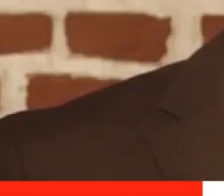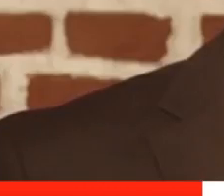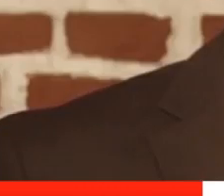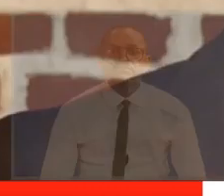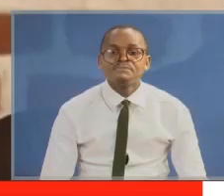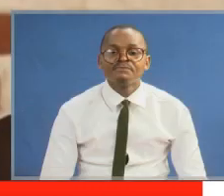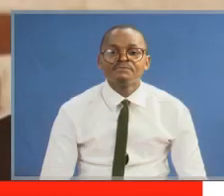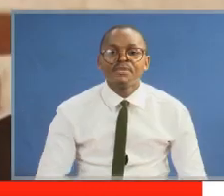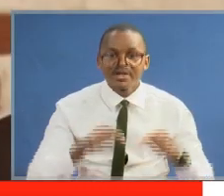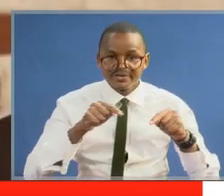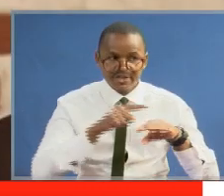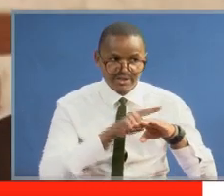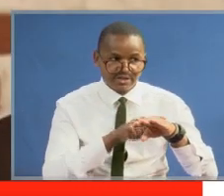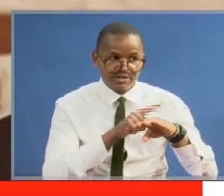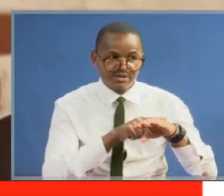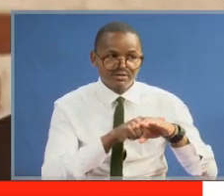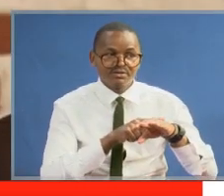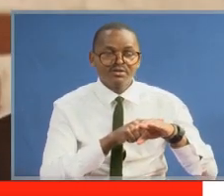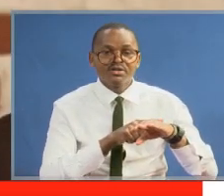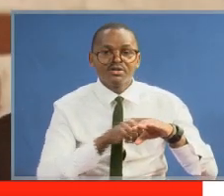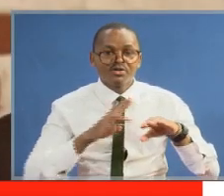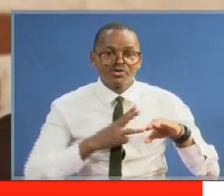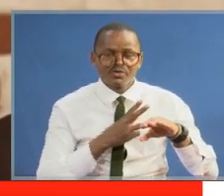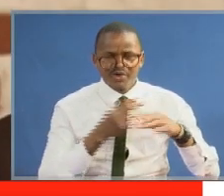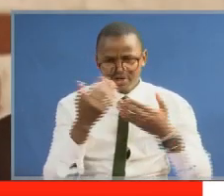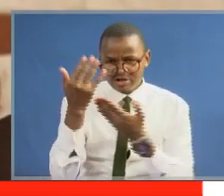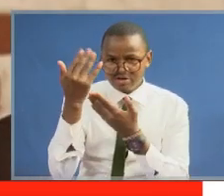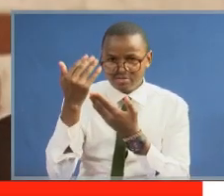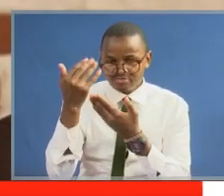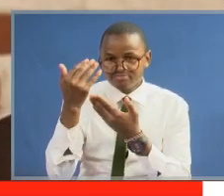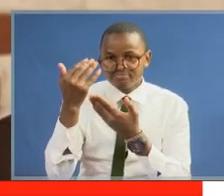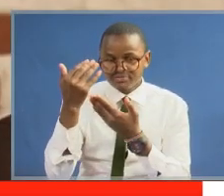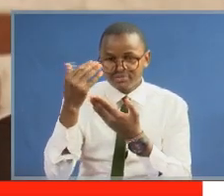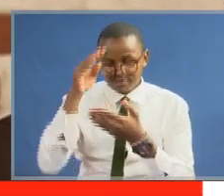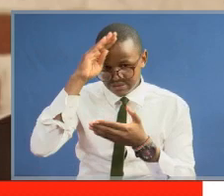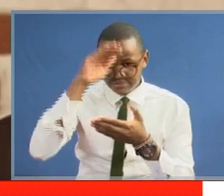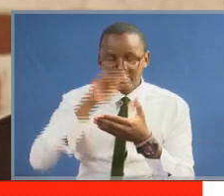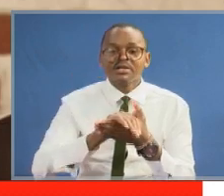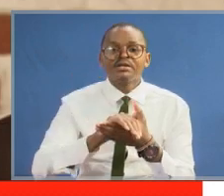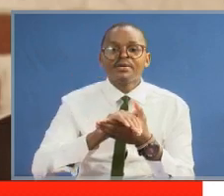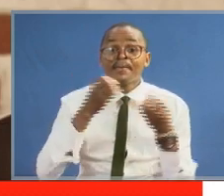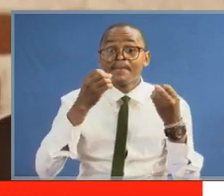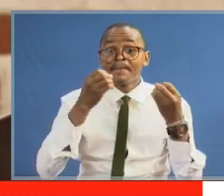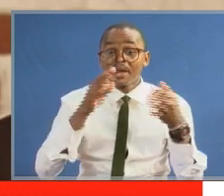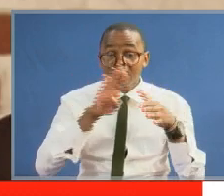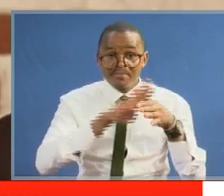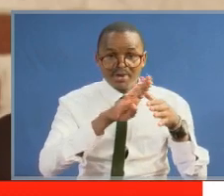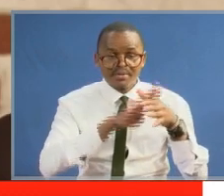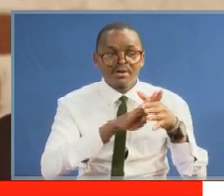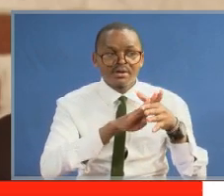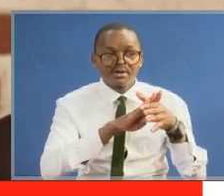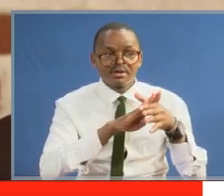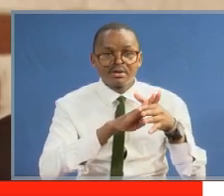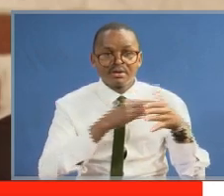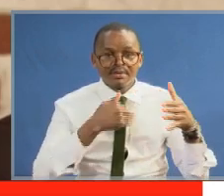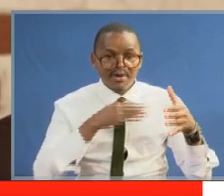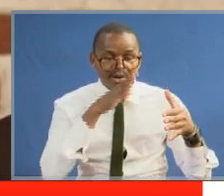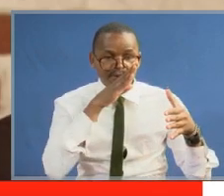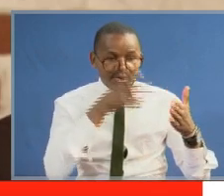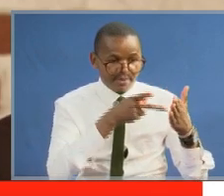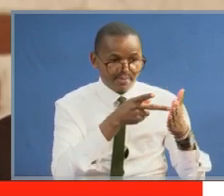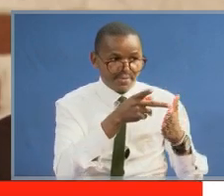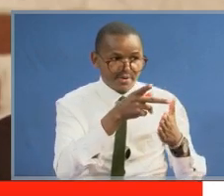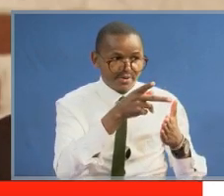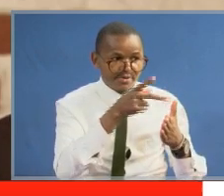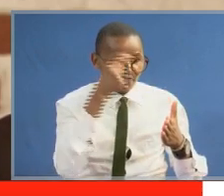And at this moment we hope that we believe most of our members have been paid